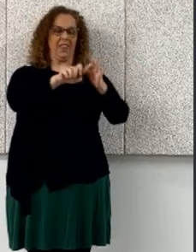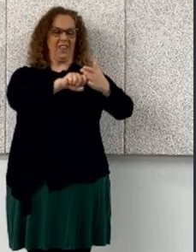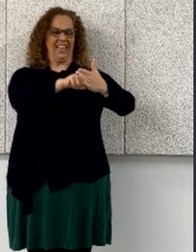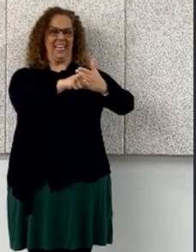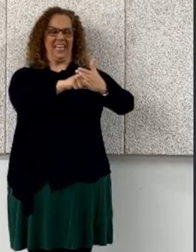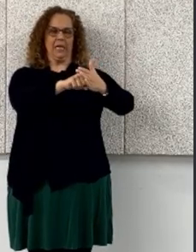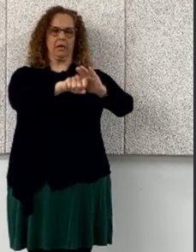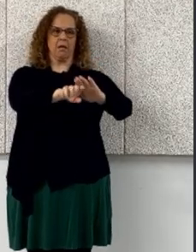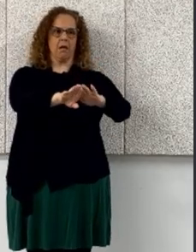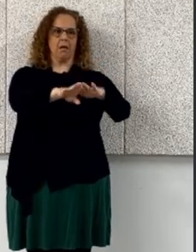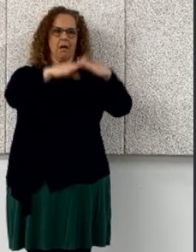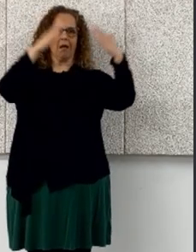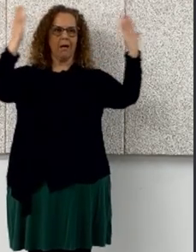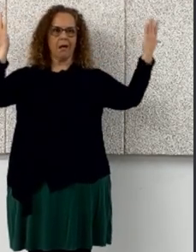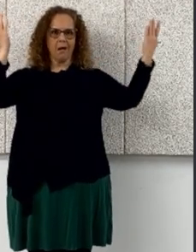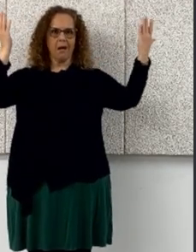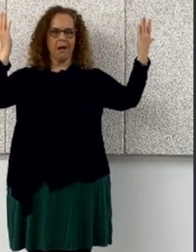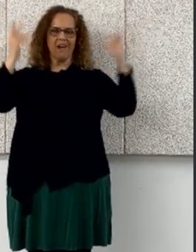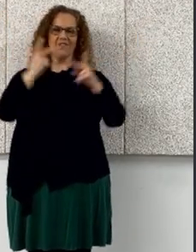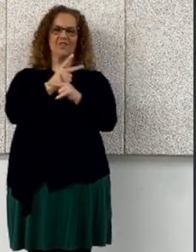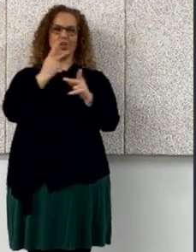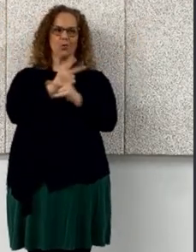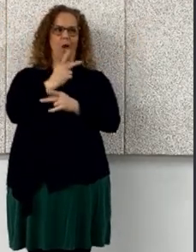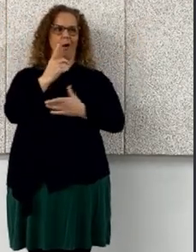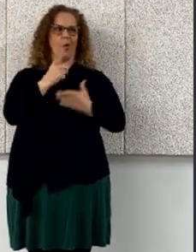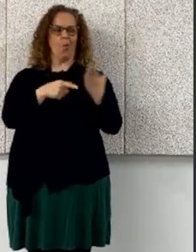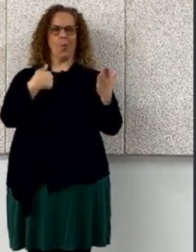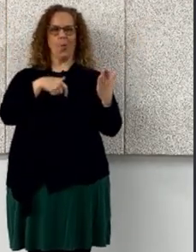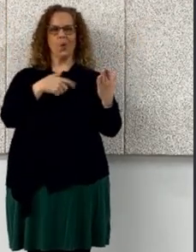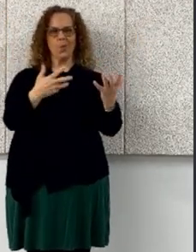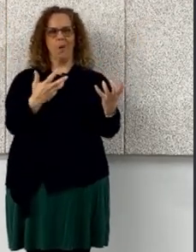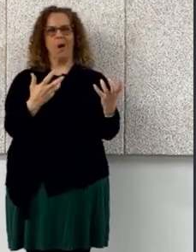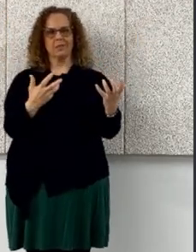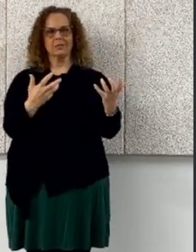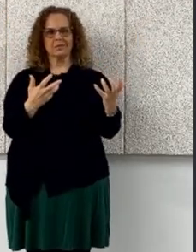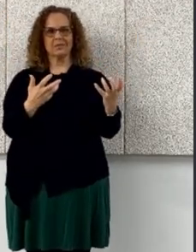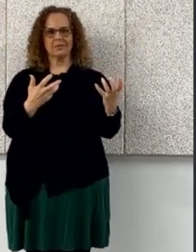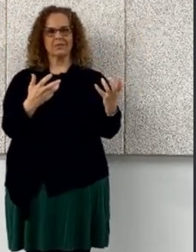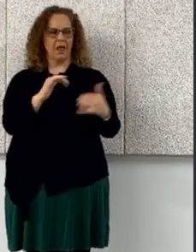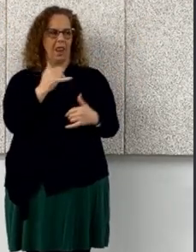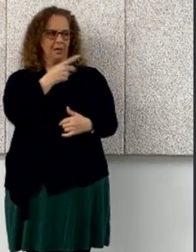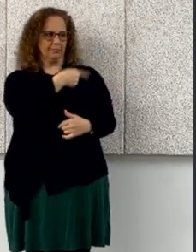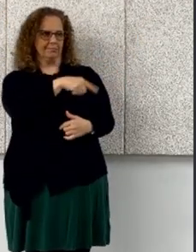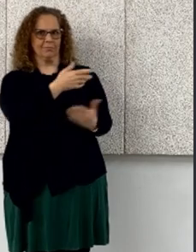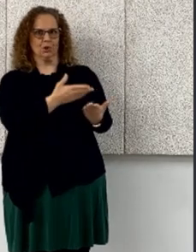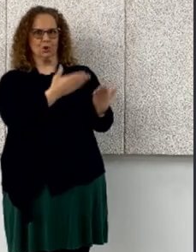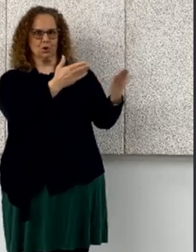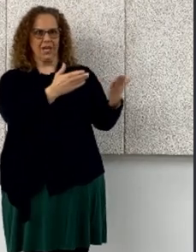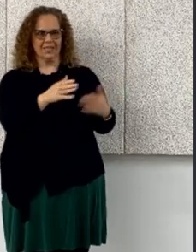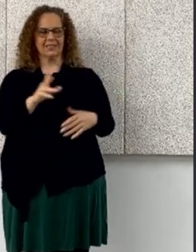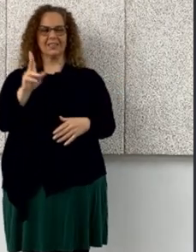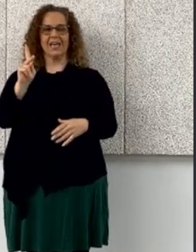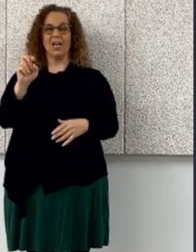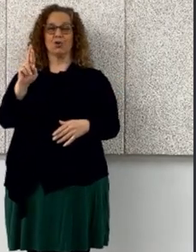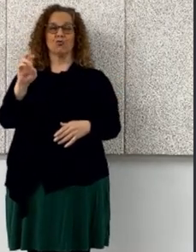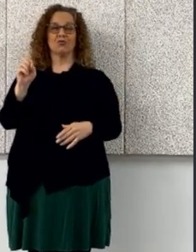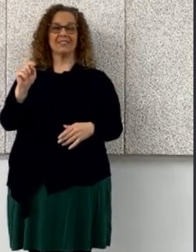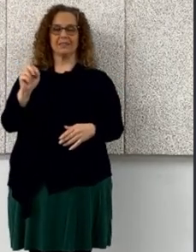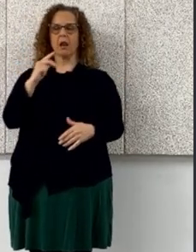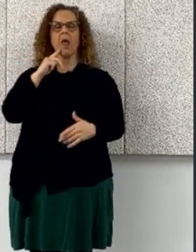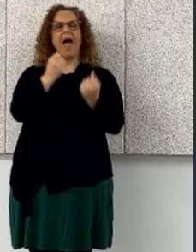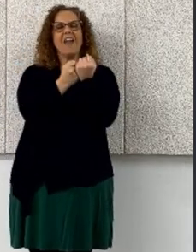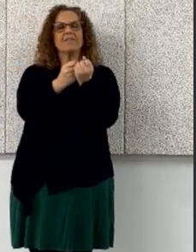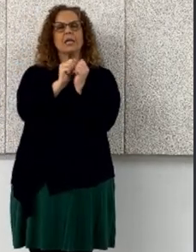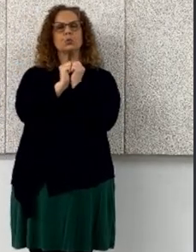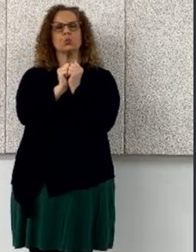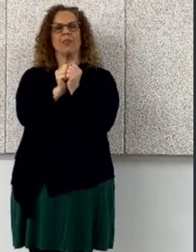vision and figure out what it is that we really want, as all these guys are suggesting. And advocate together, like Justin,